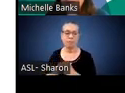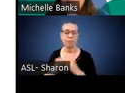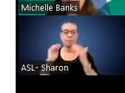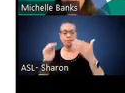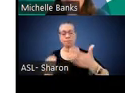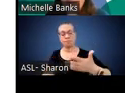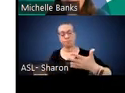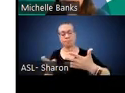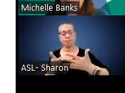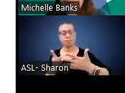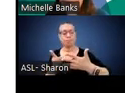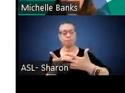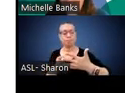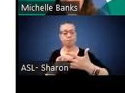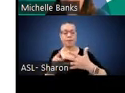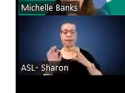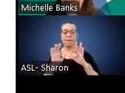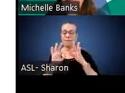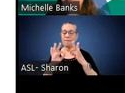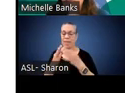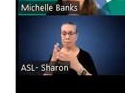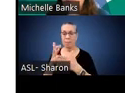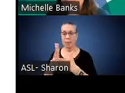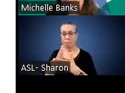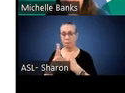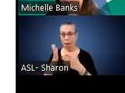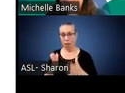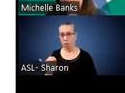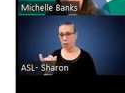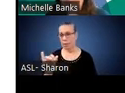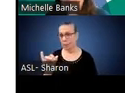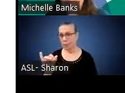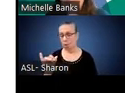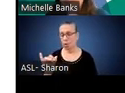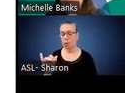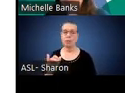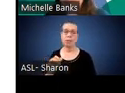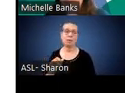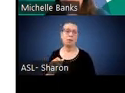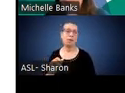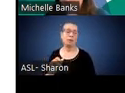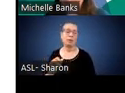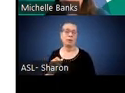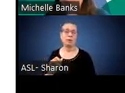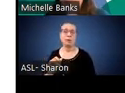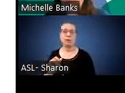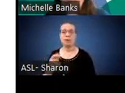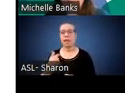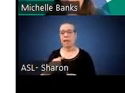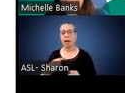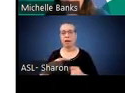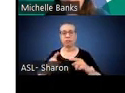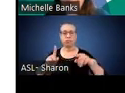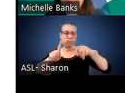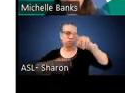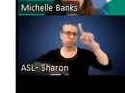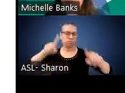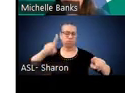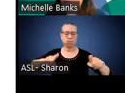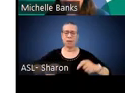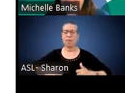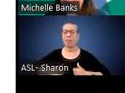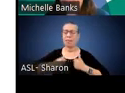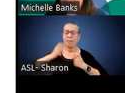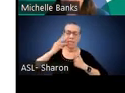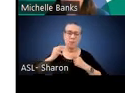partners, in a very similar way, they come from places of lived experience with a